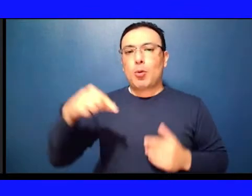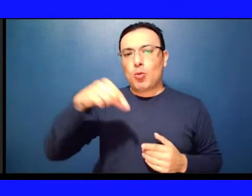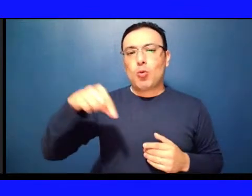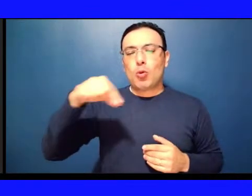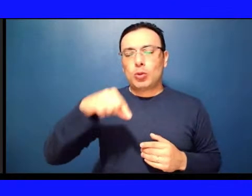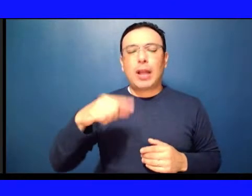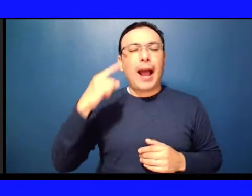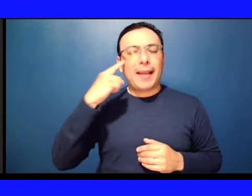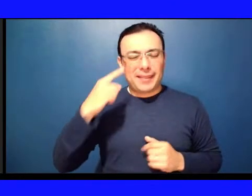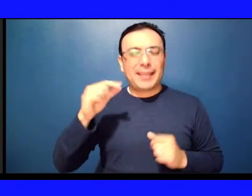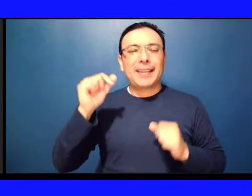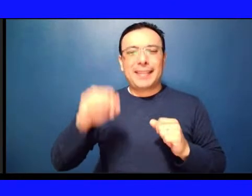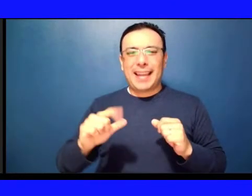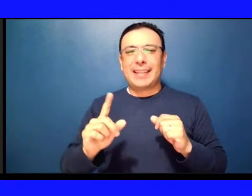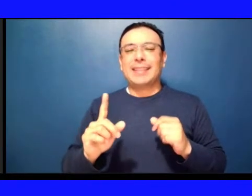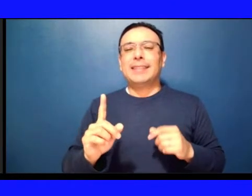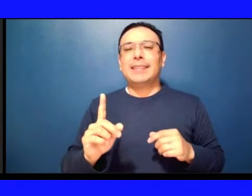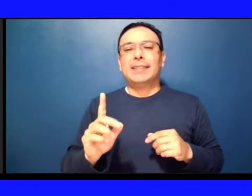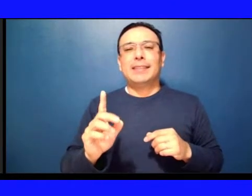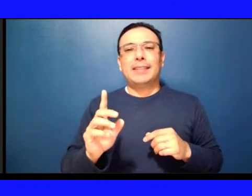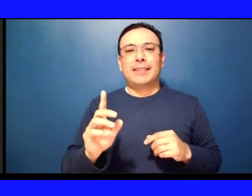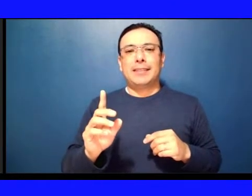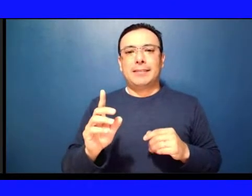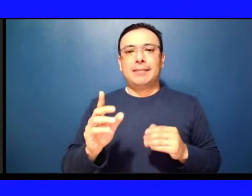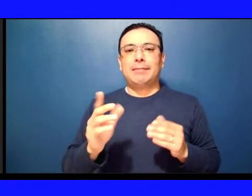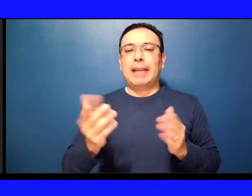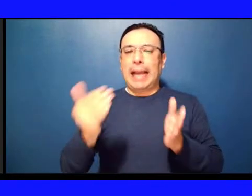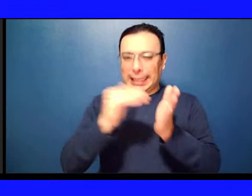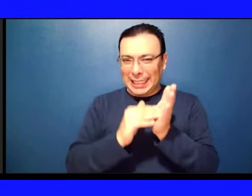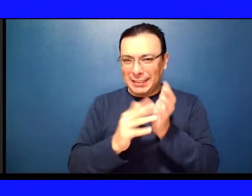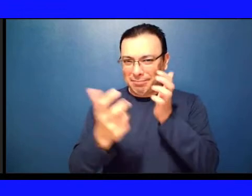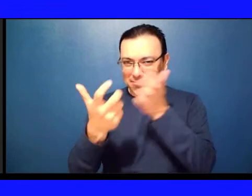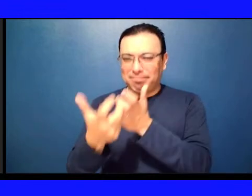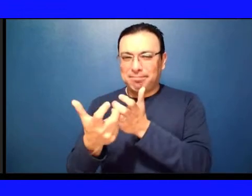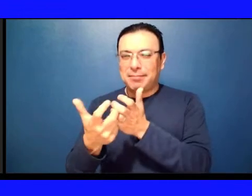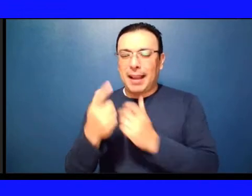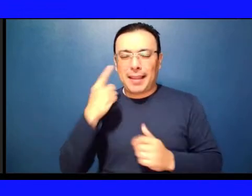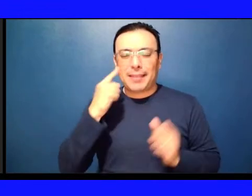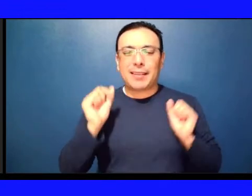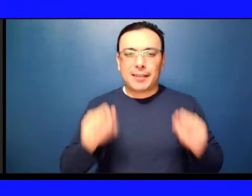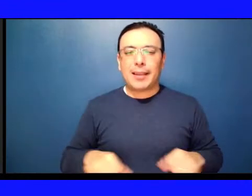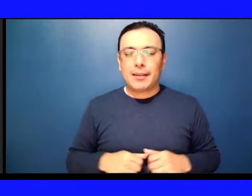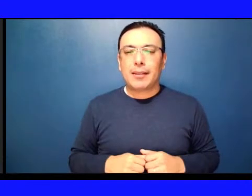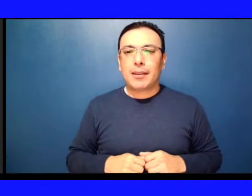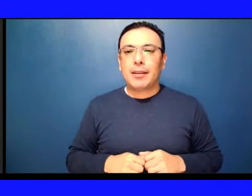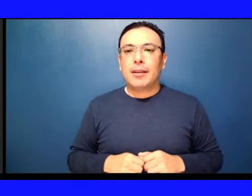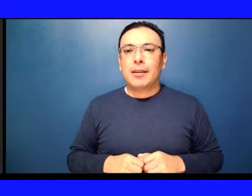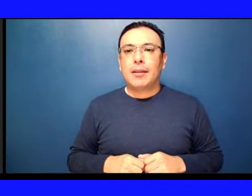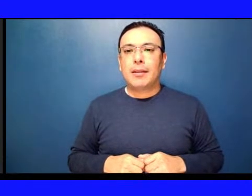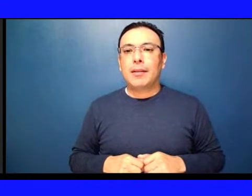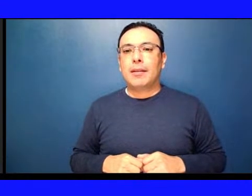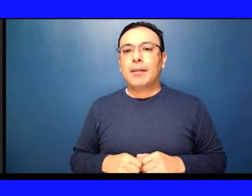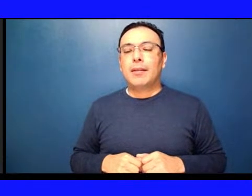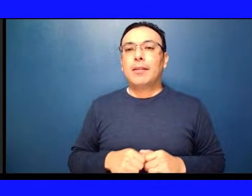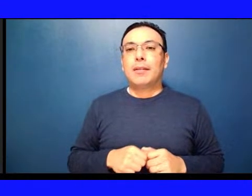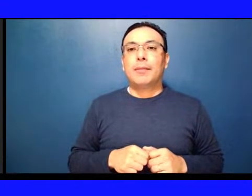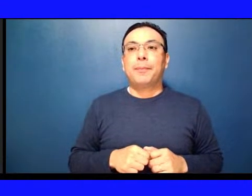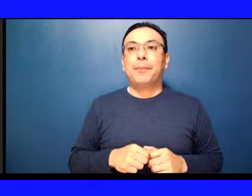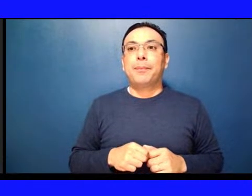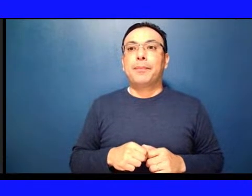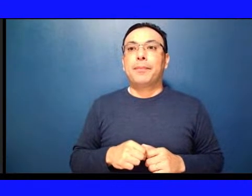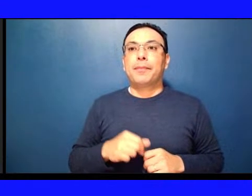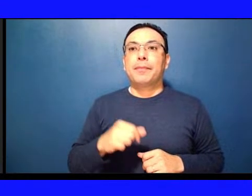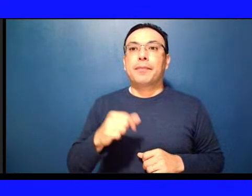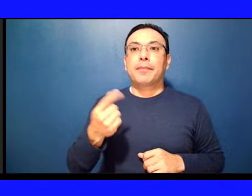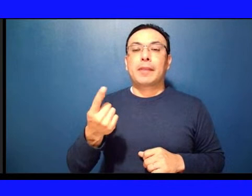so the AR happens. The AR starts counting before the financial analysis has been done. I think as we get